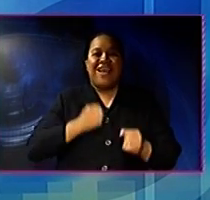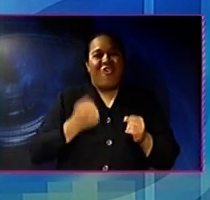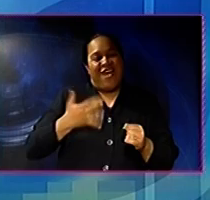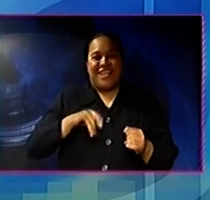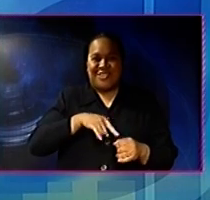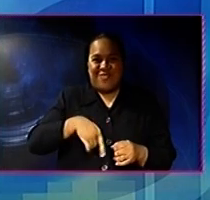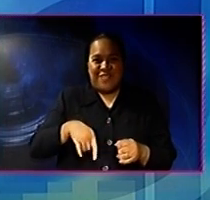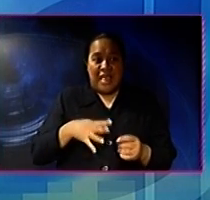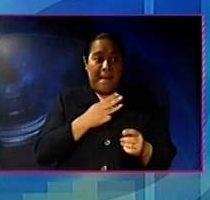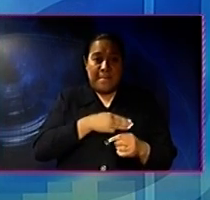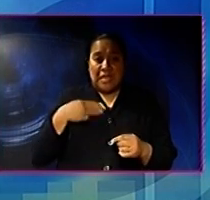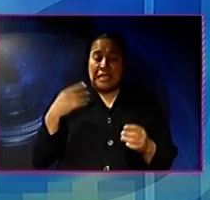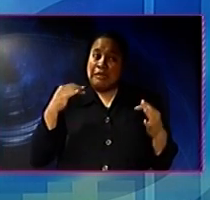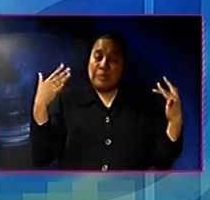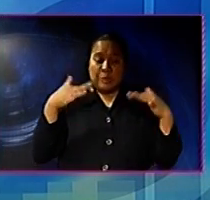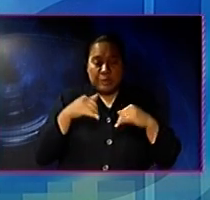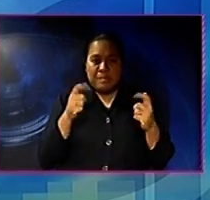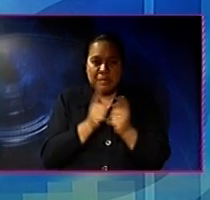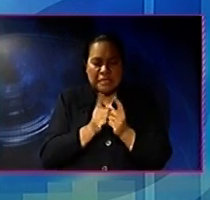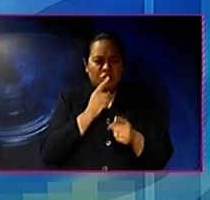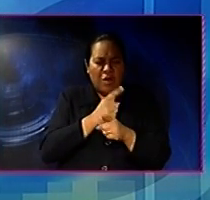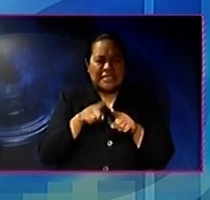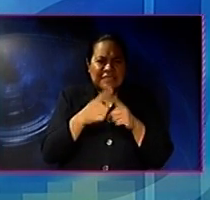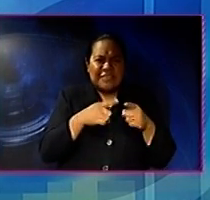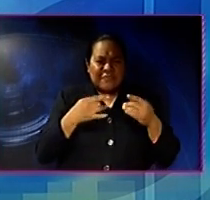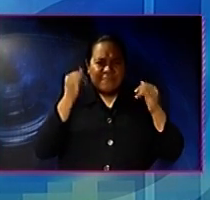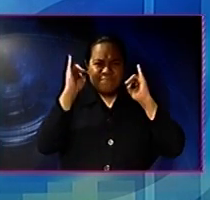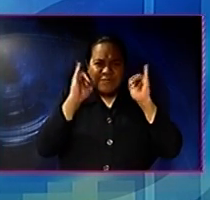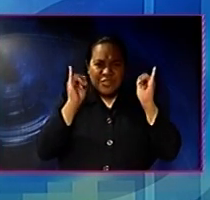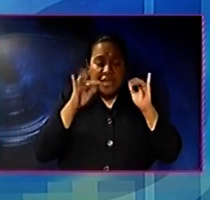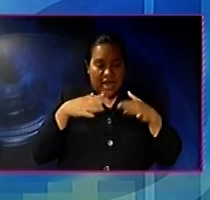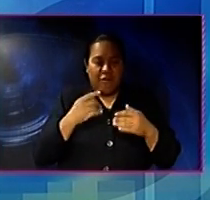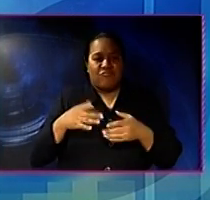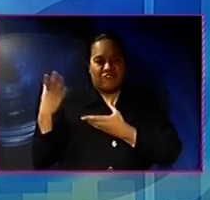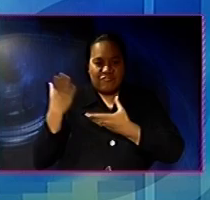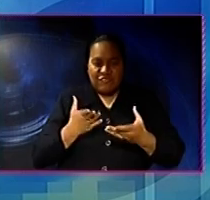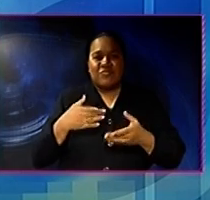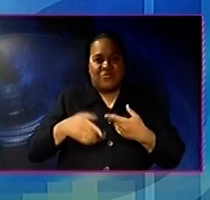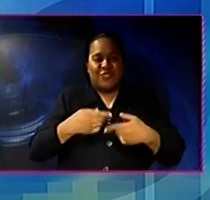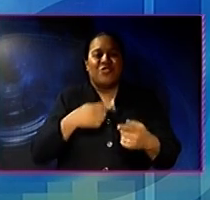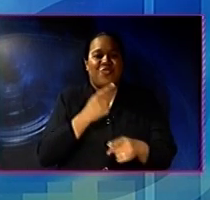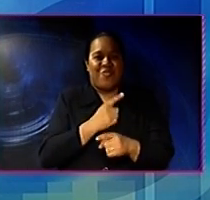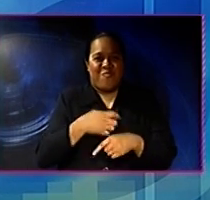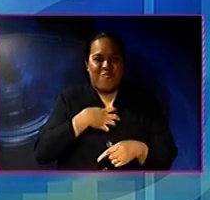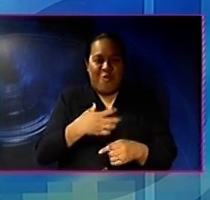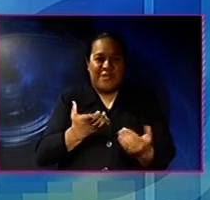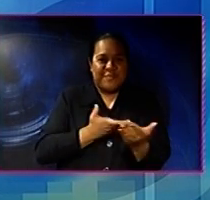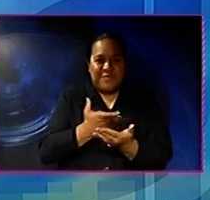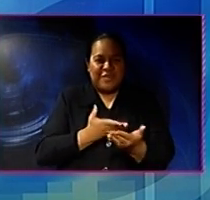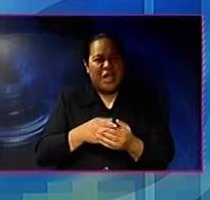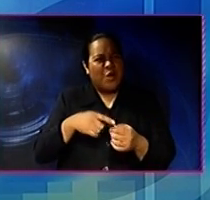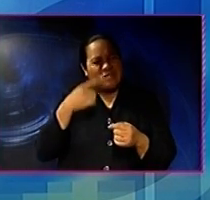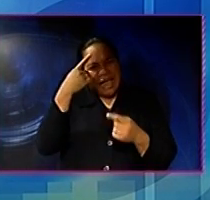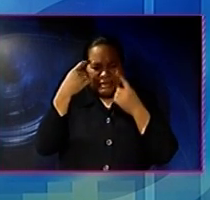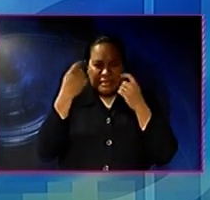March, where the ministers discussed a range of issues which will be progressed at this meeting. The ministers discussed